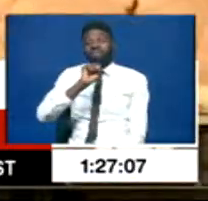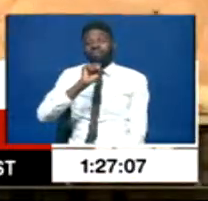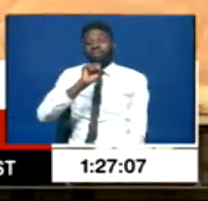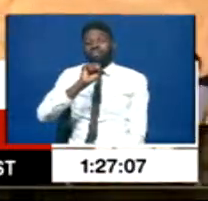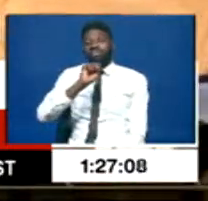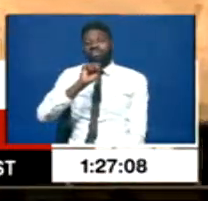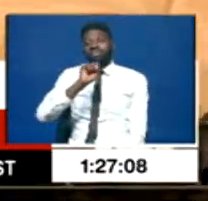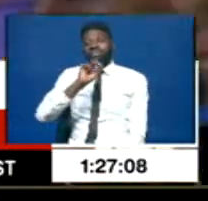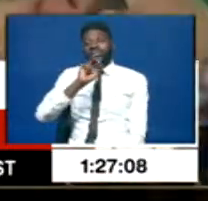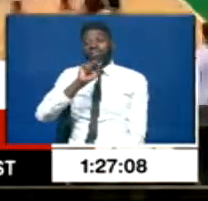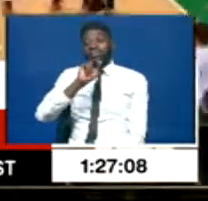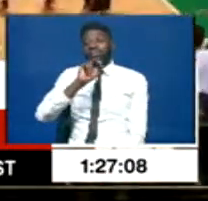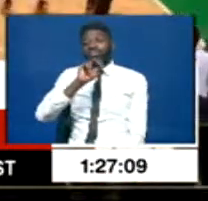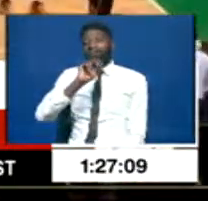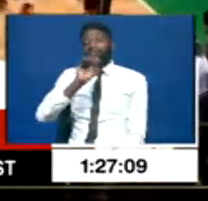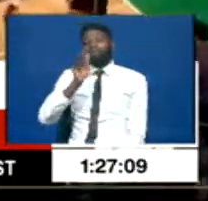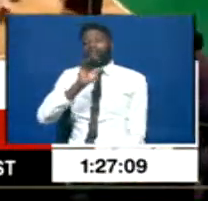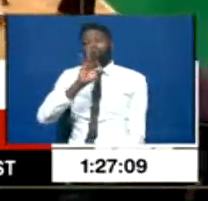Tatum with a three.